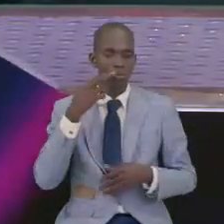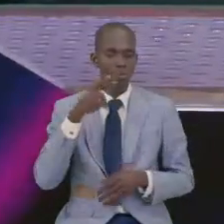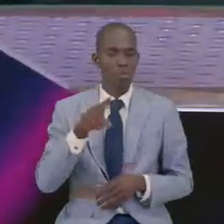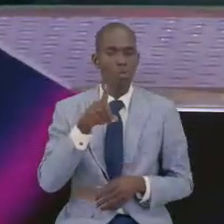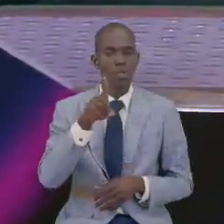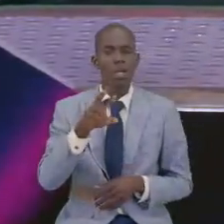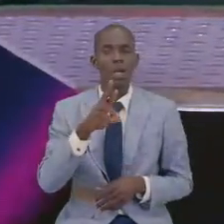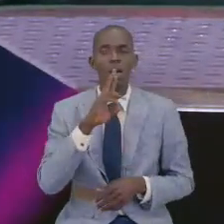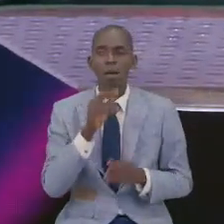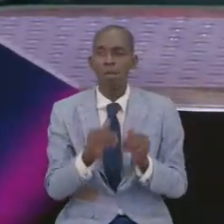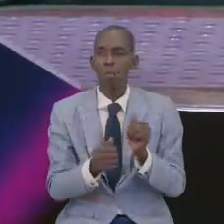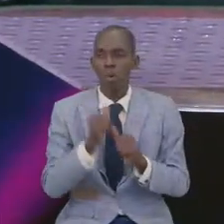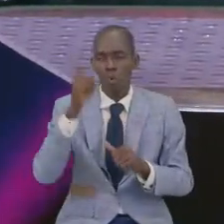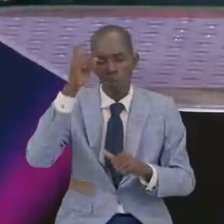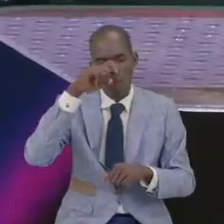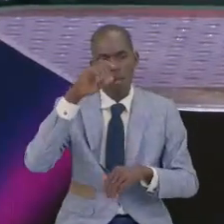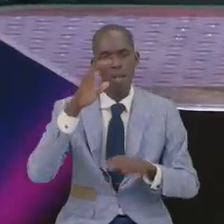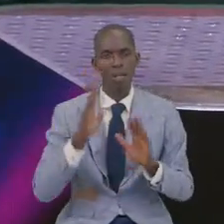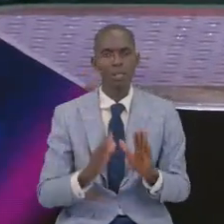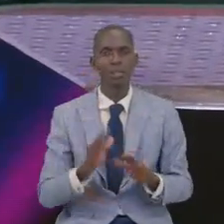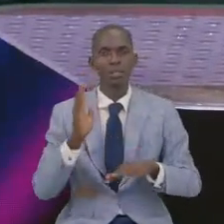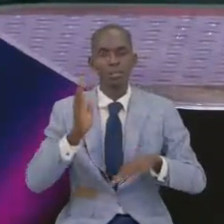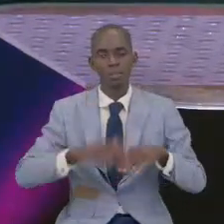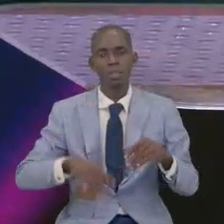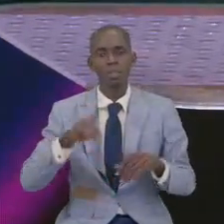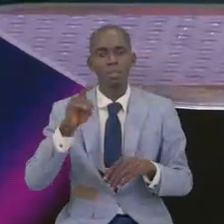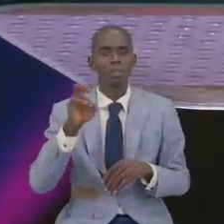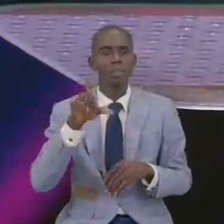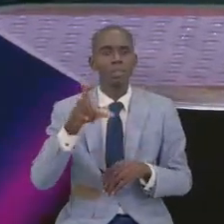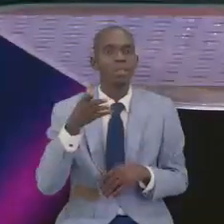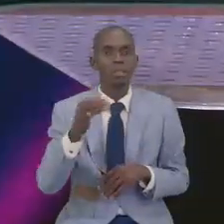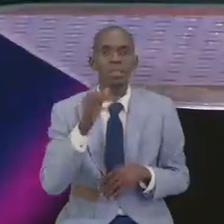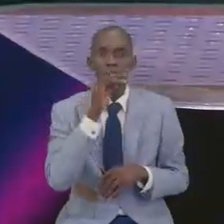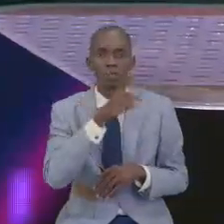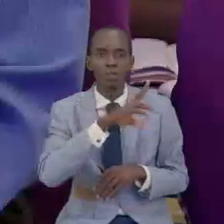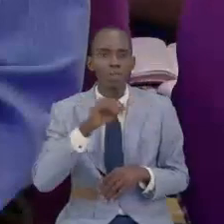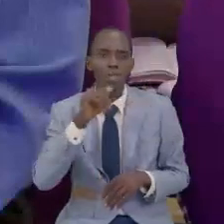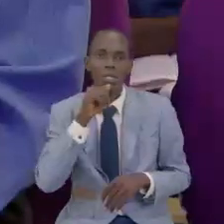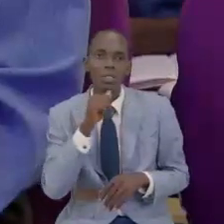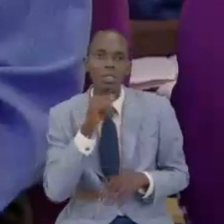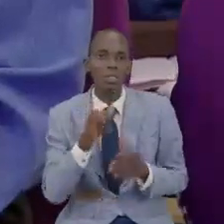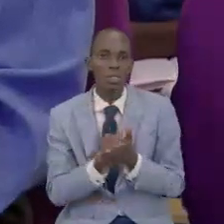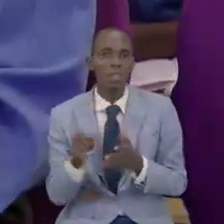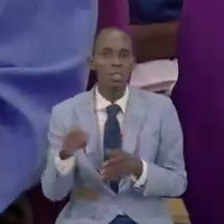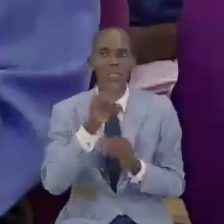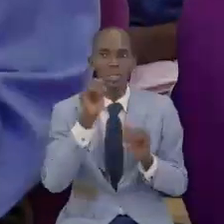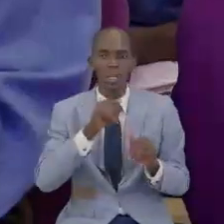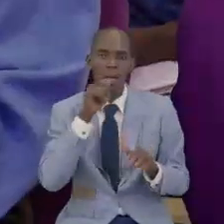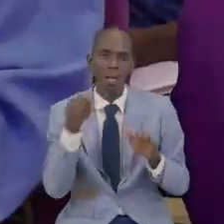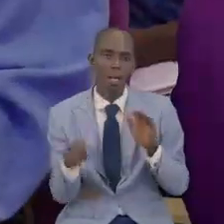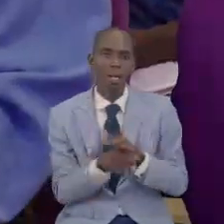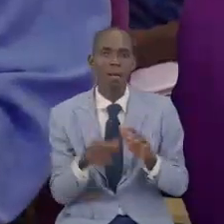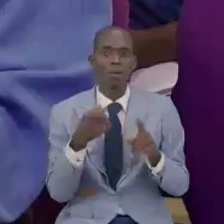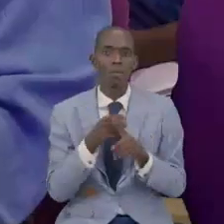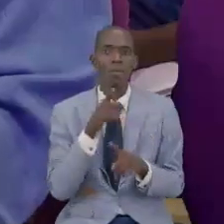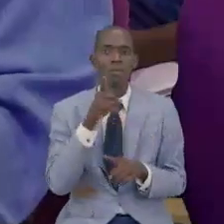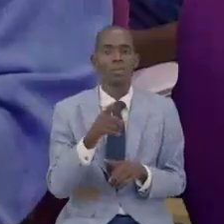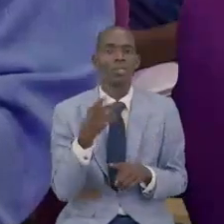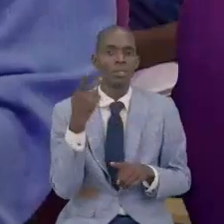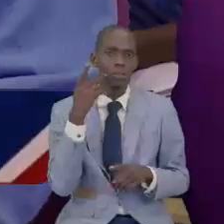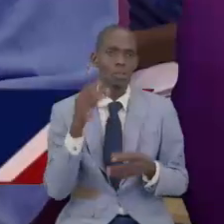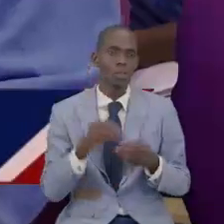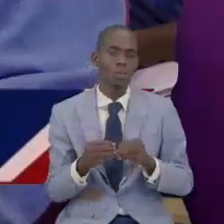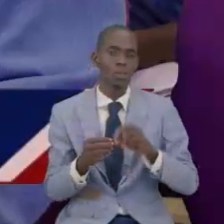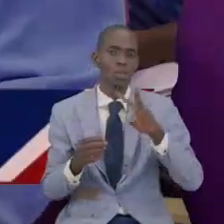There is no secret that they can hide from me. We're coming to number two here. Number two is the flawless